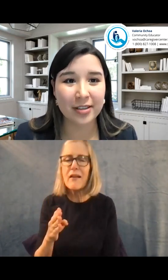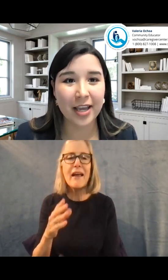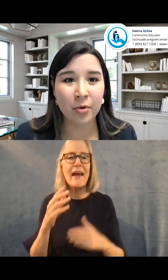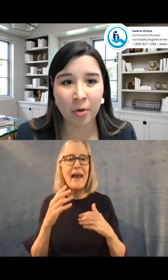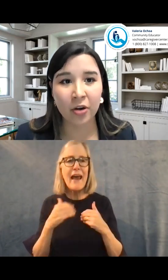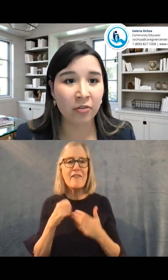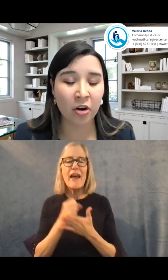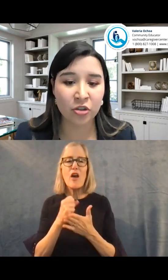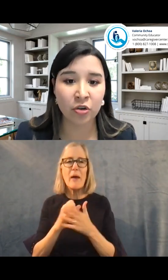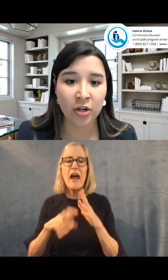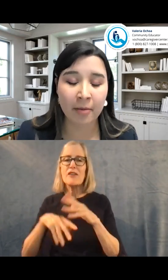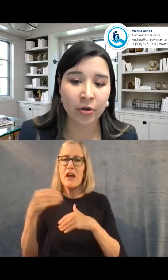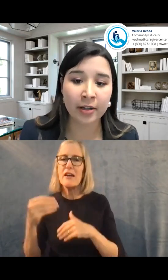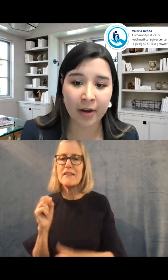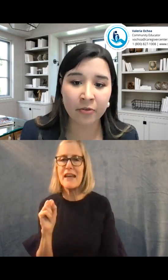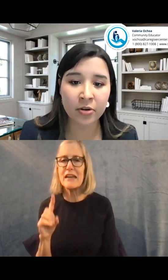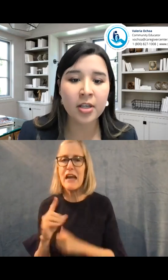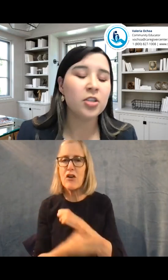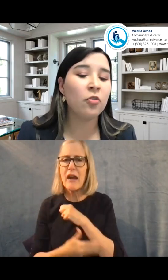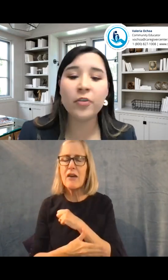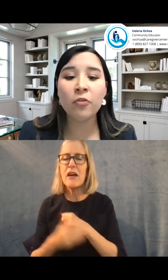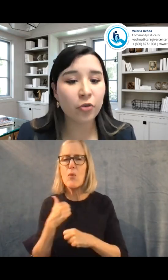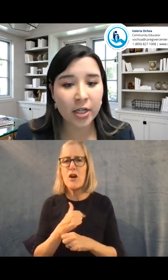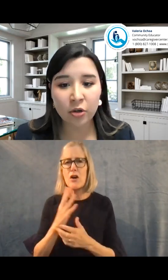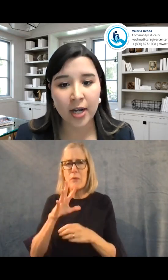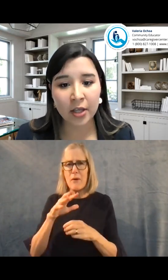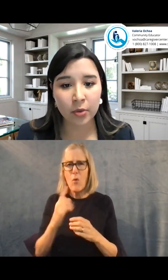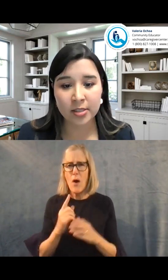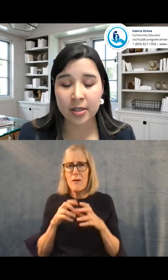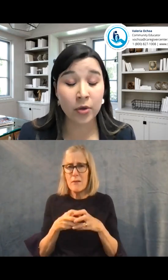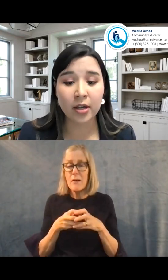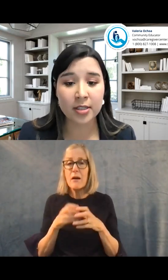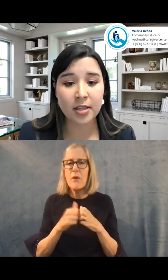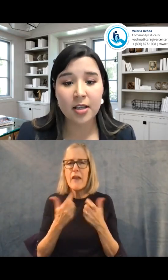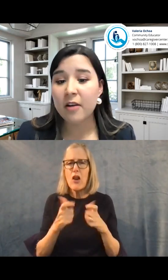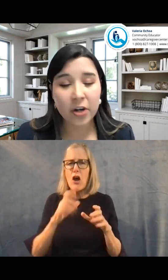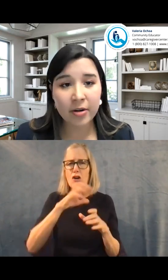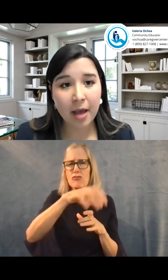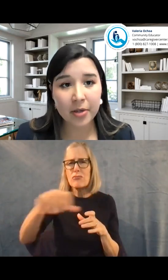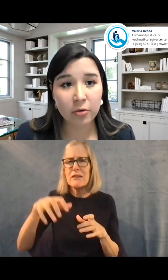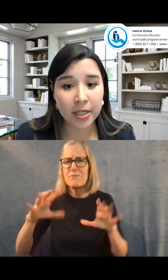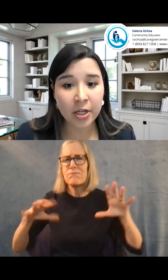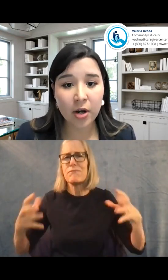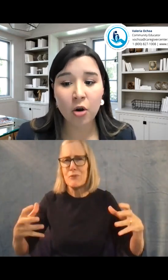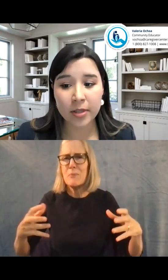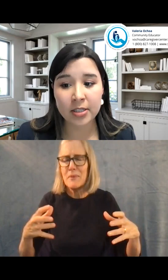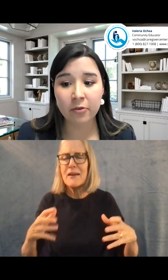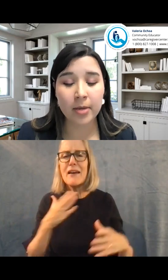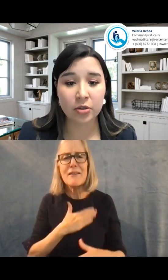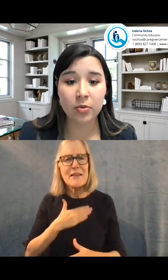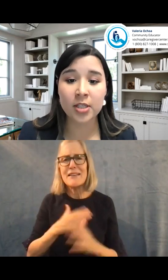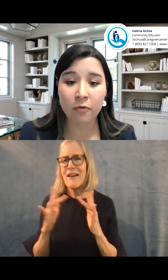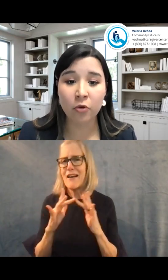of course. Again, we're part of a larger collaborative effort. So feel free to connect with us. I'm very happy to be here. I hope